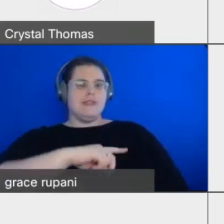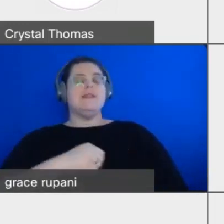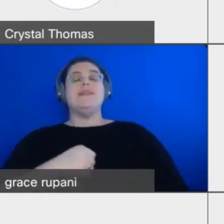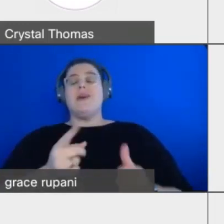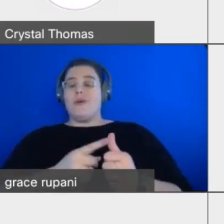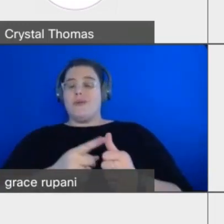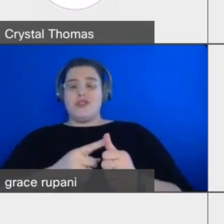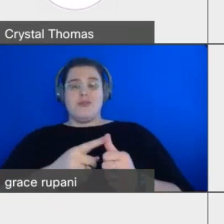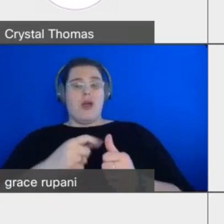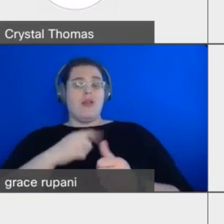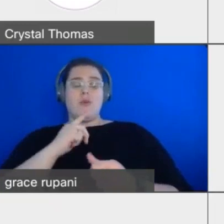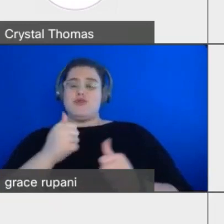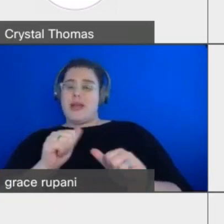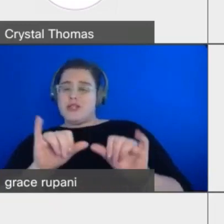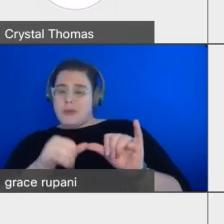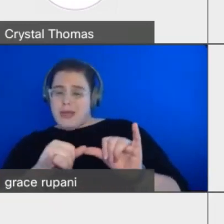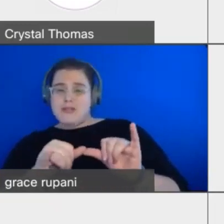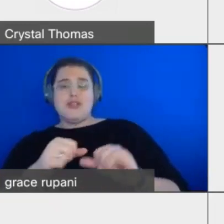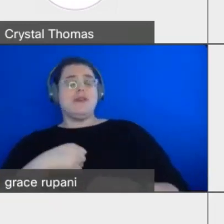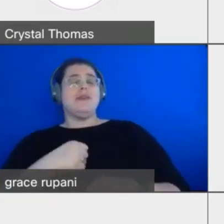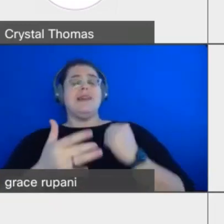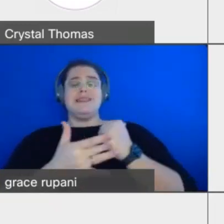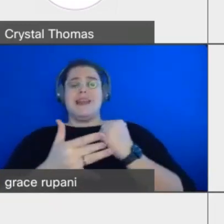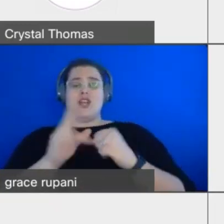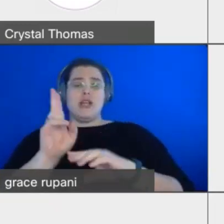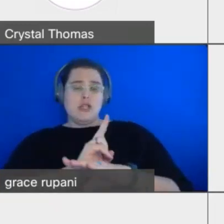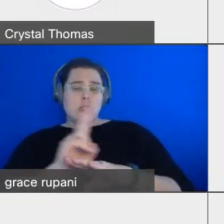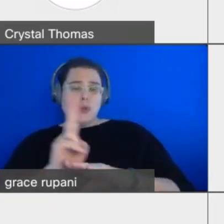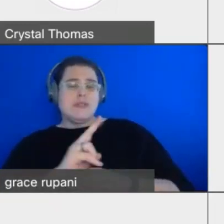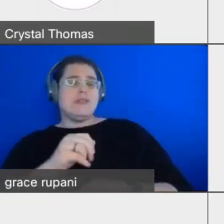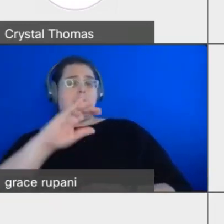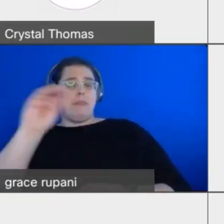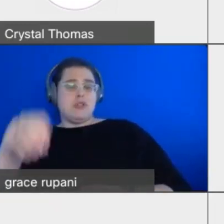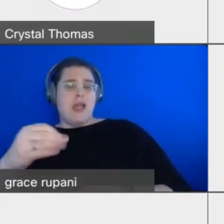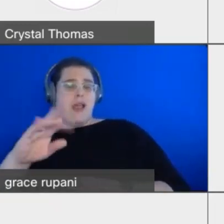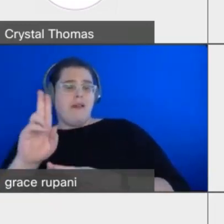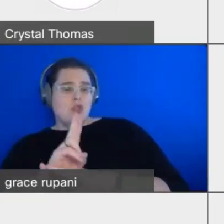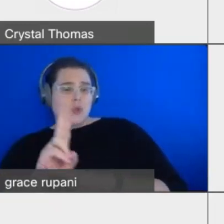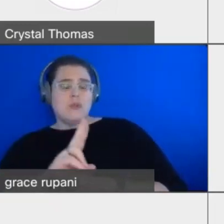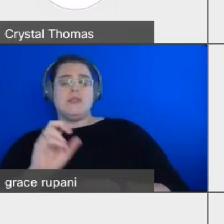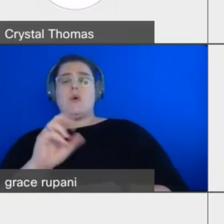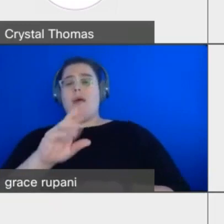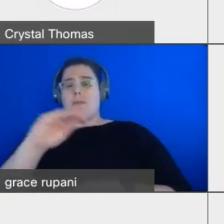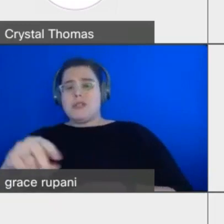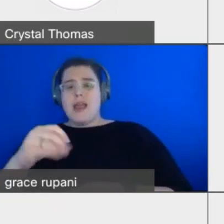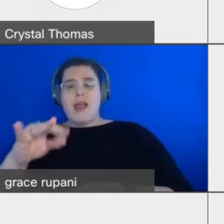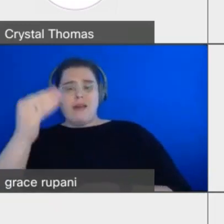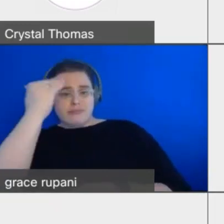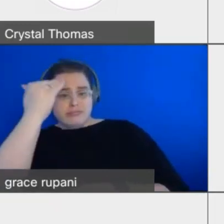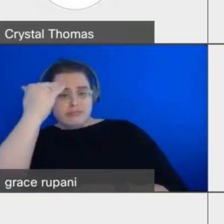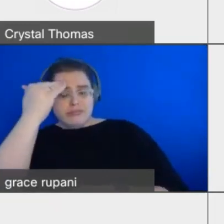of technology utilization, as well as how do we measure when we've made an impact in that transition